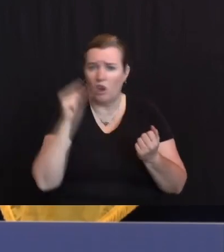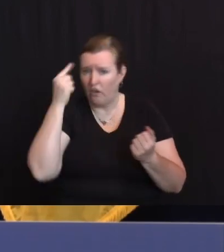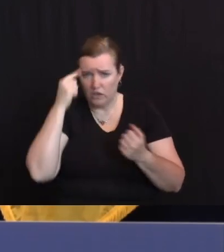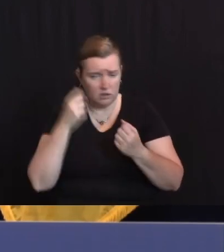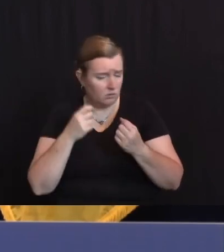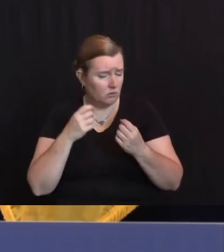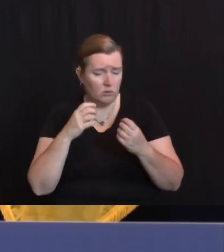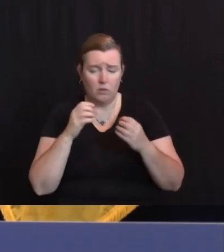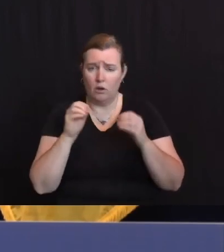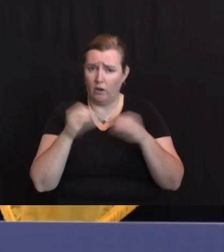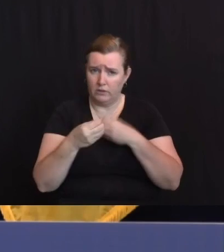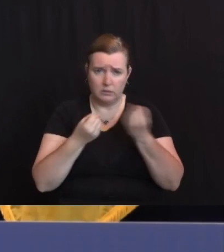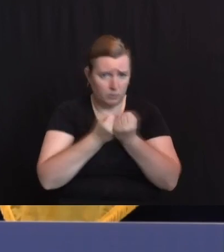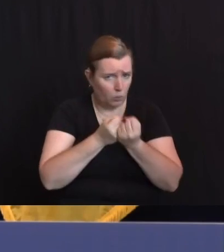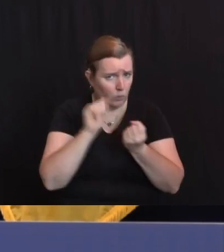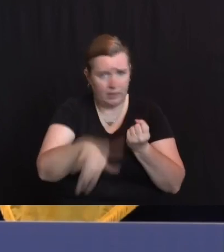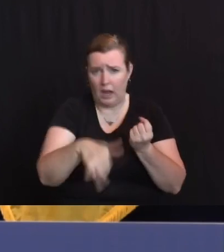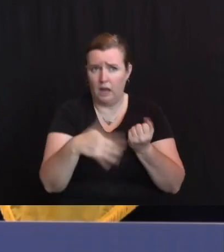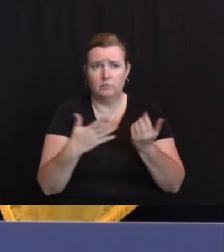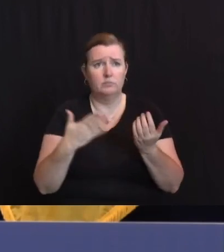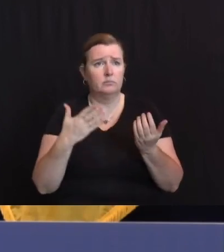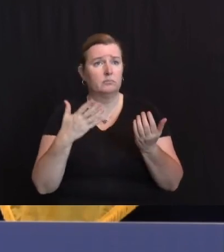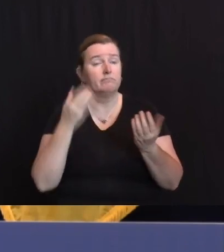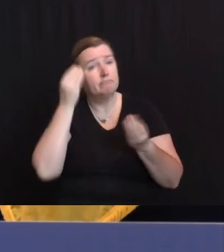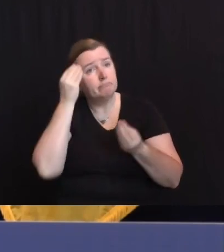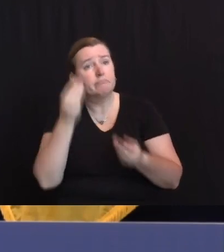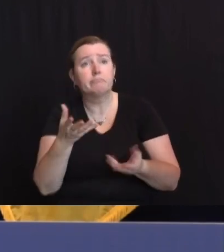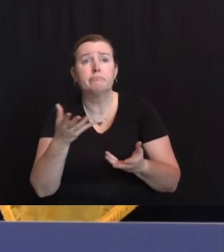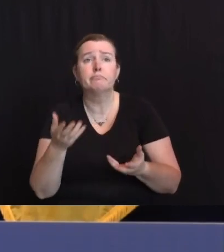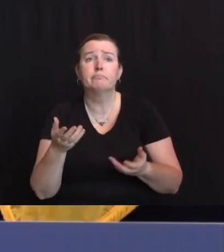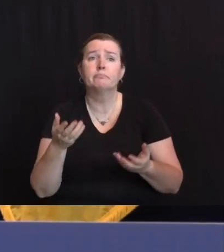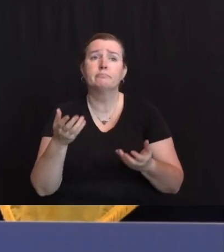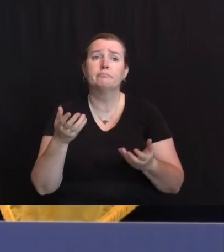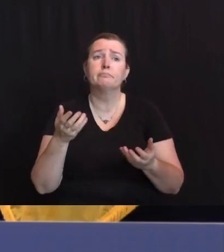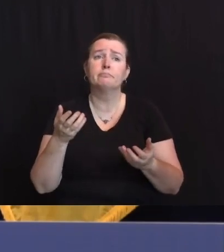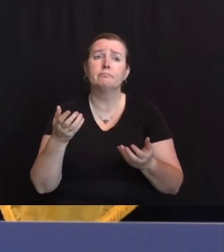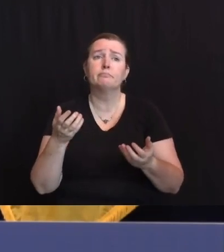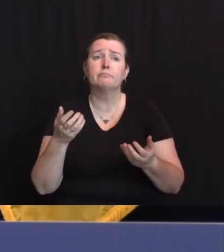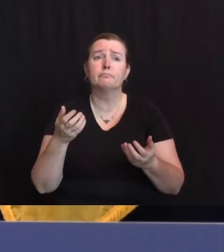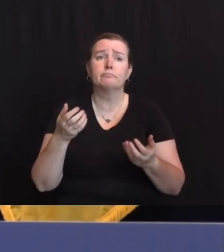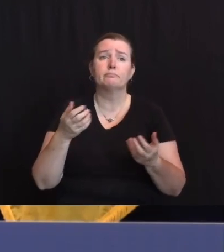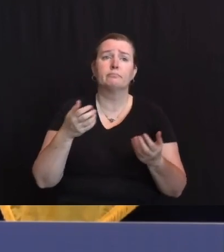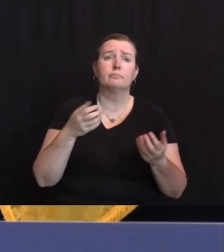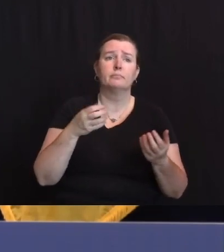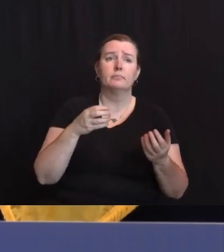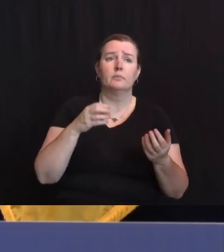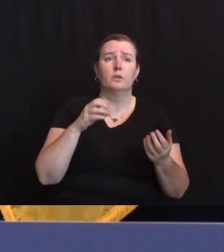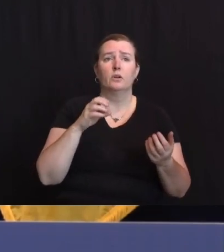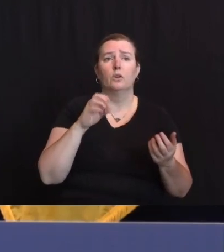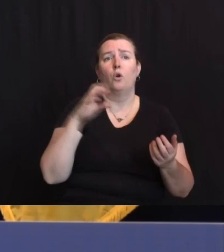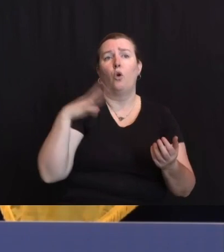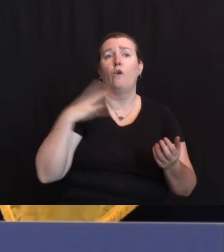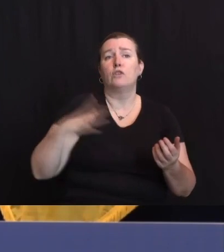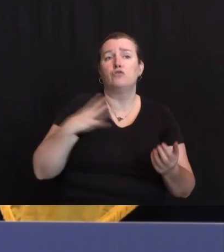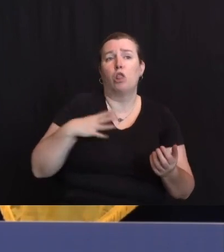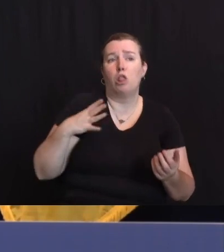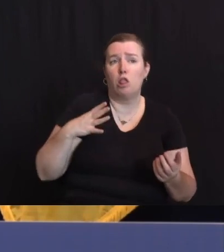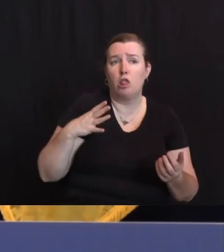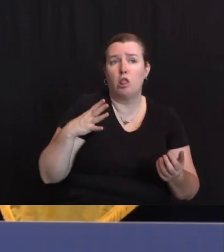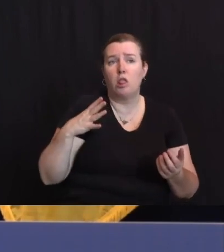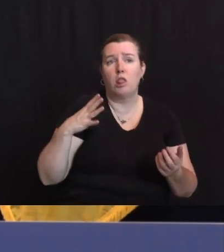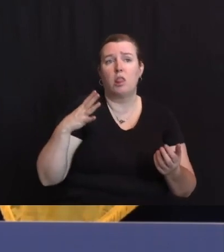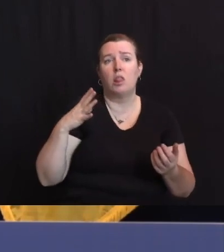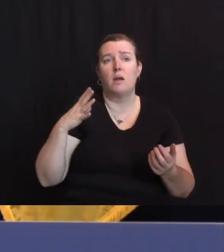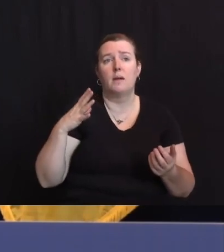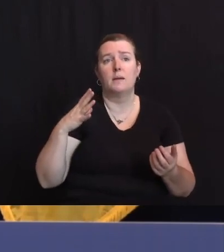me say unequivocally, official misconduct was not on the list. So I just want to say as clearly